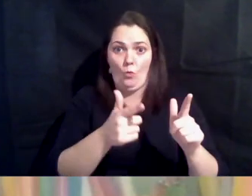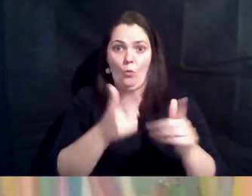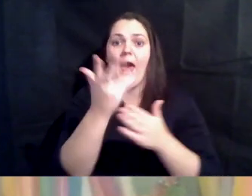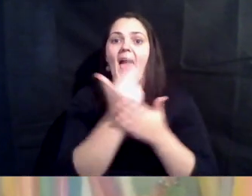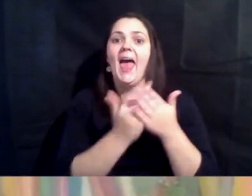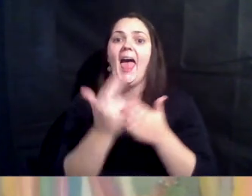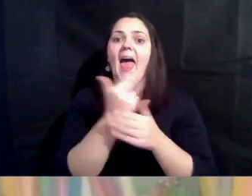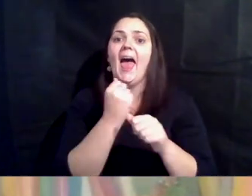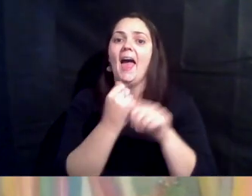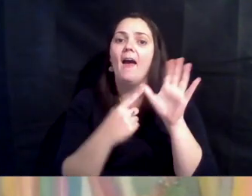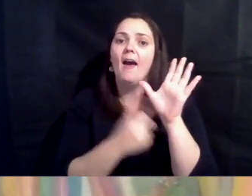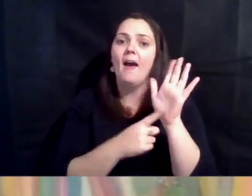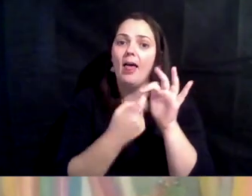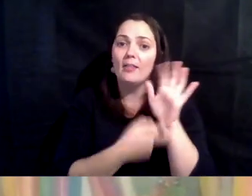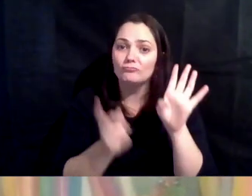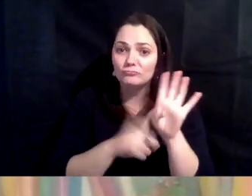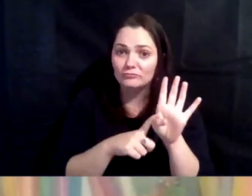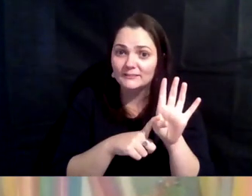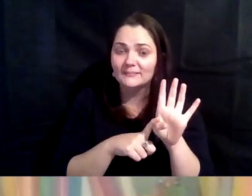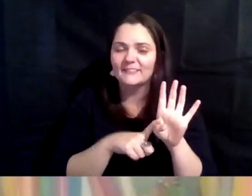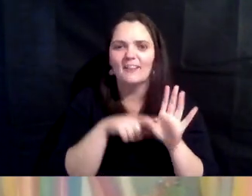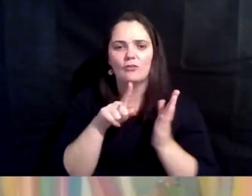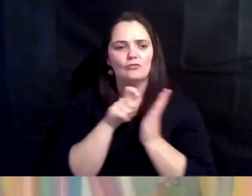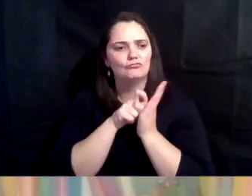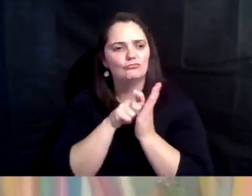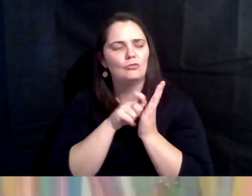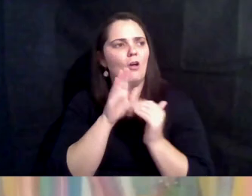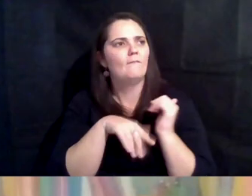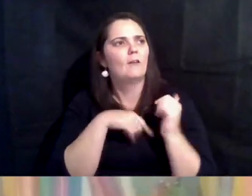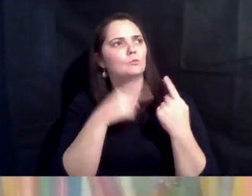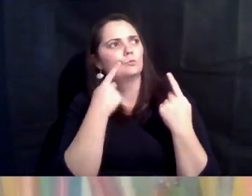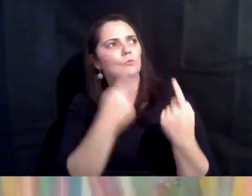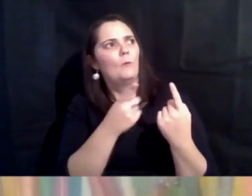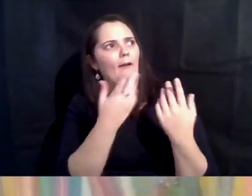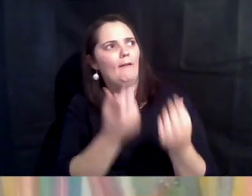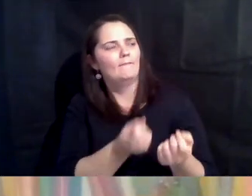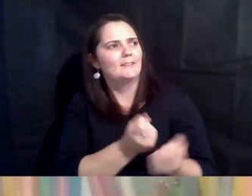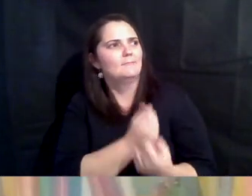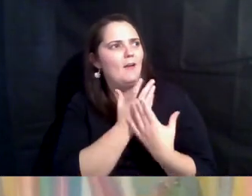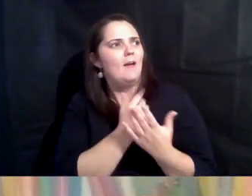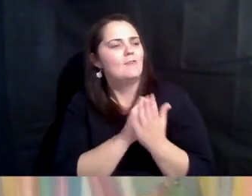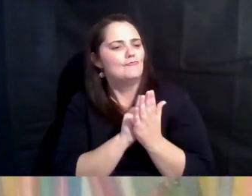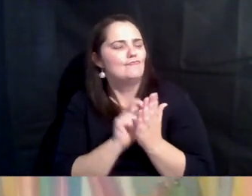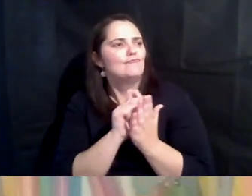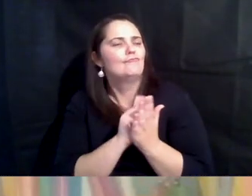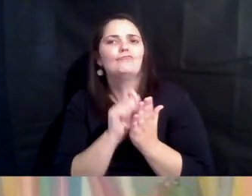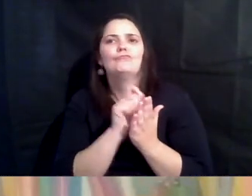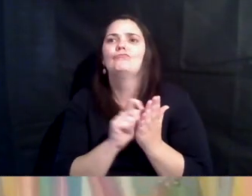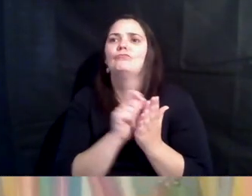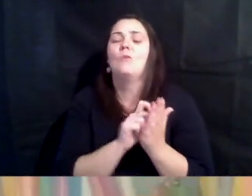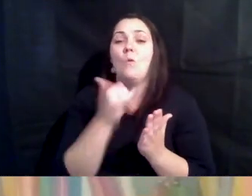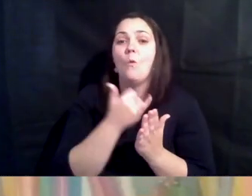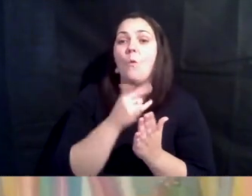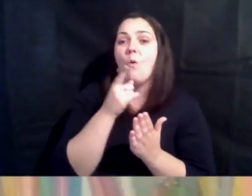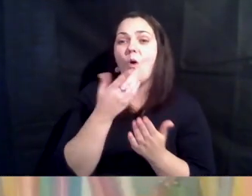gallery and then make a zine about all the artwork you see, or, you know, little things that you are inspired by, even just on your journey